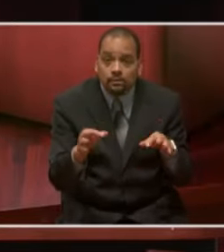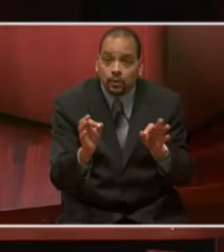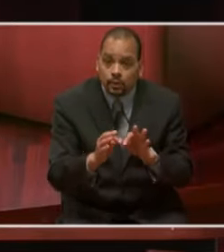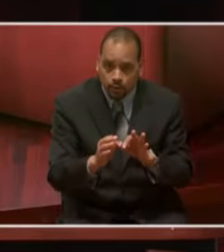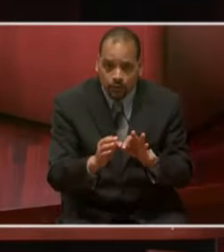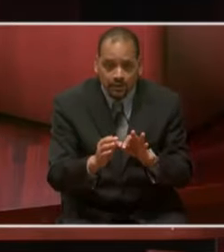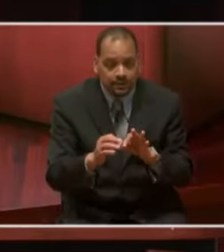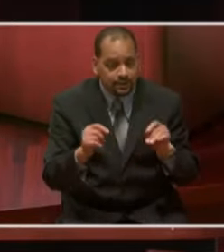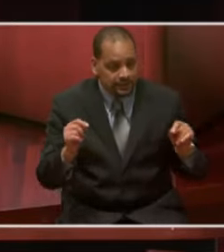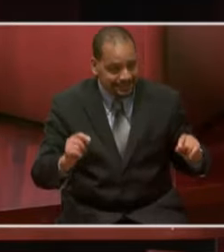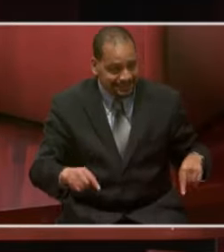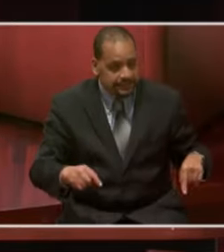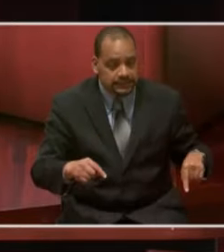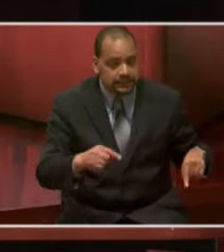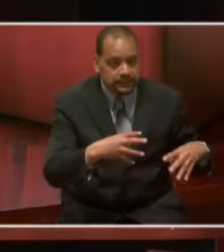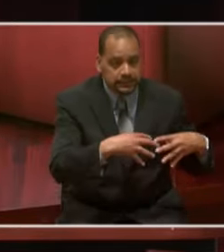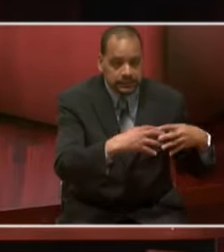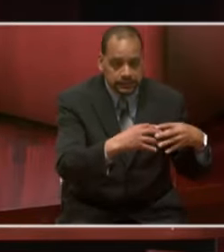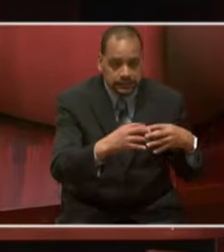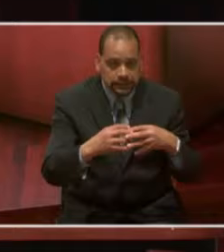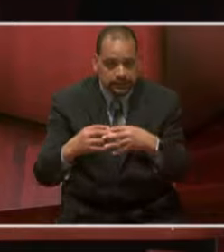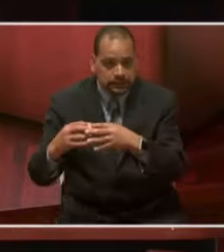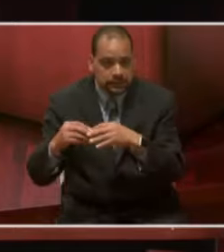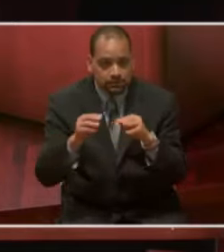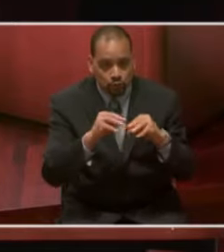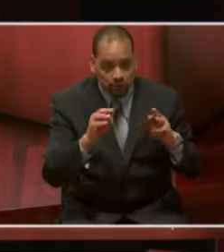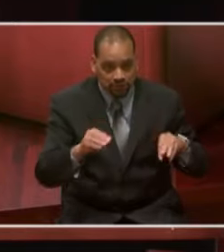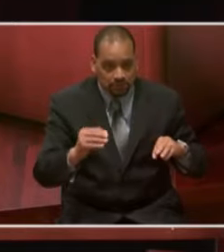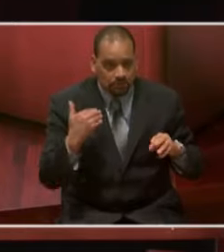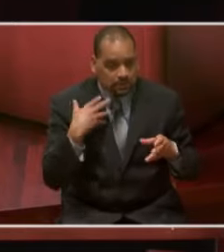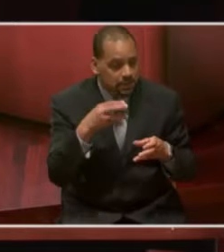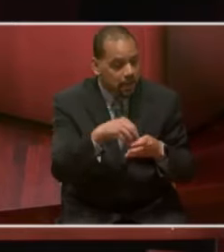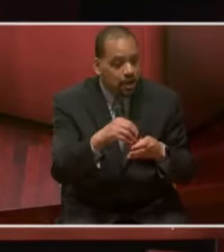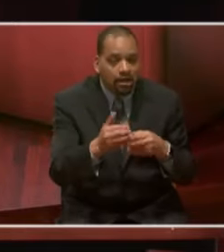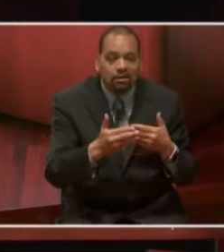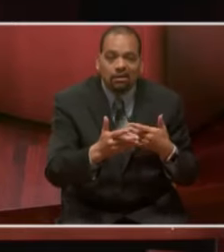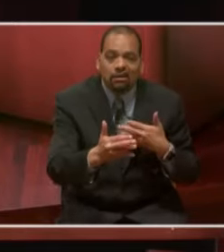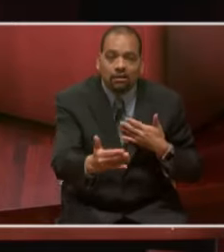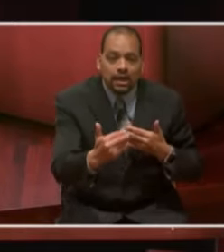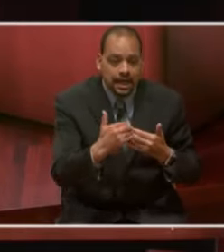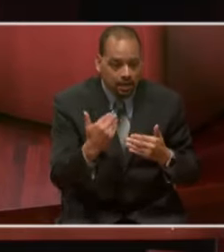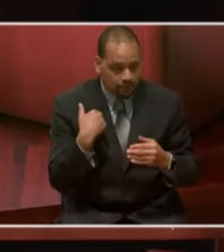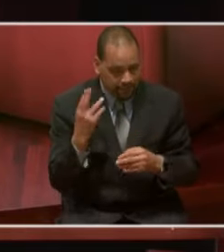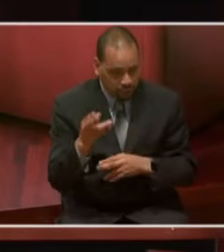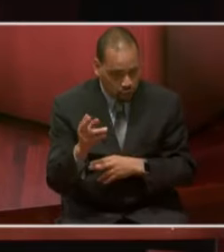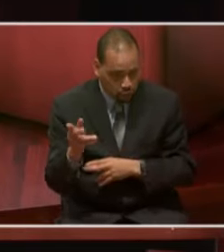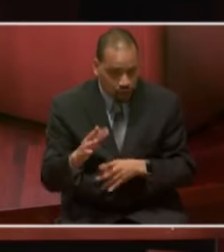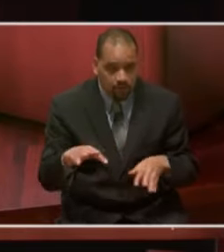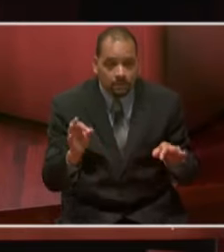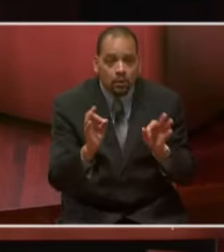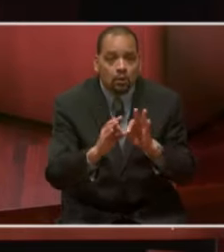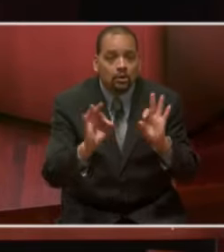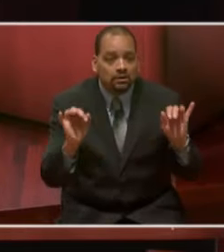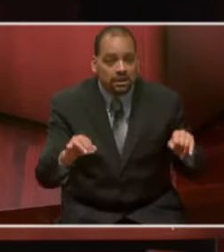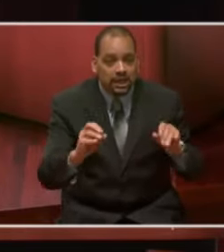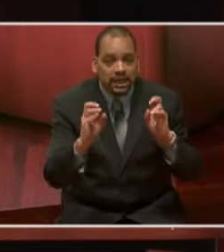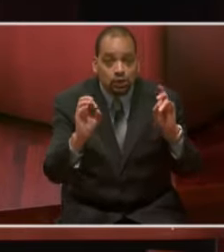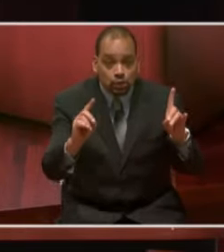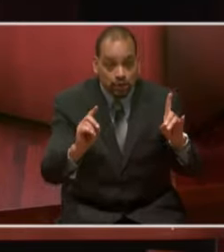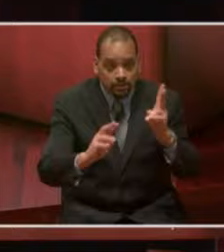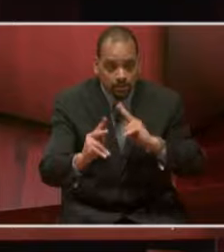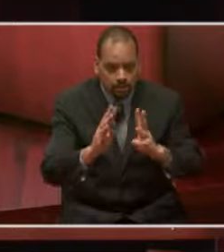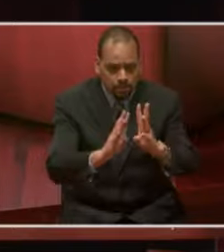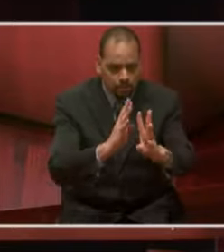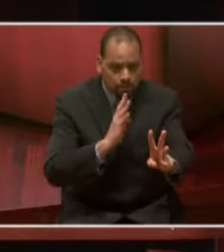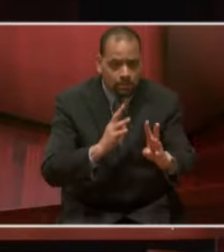was protesting around problems in South Africa and the Sudan.